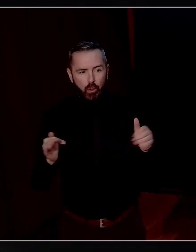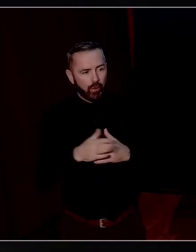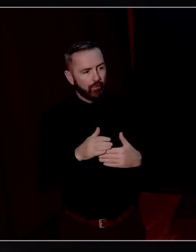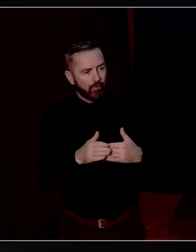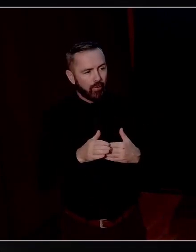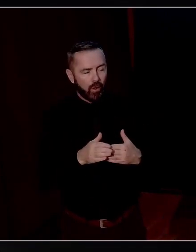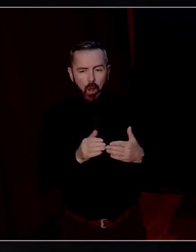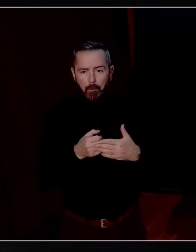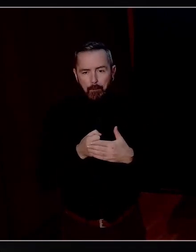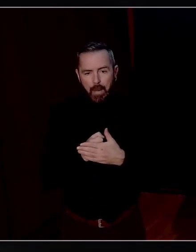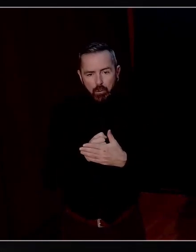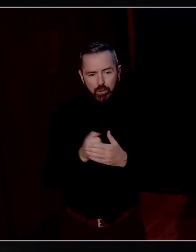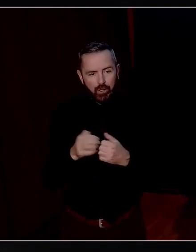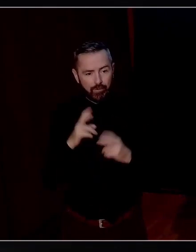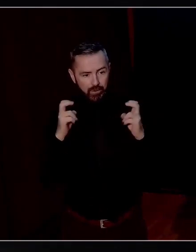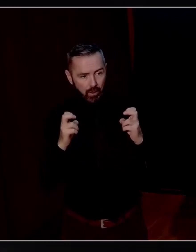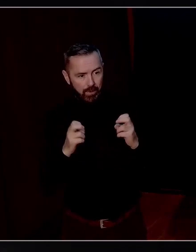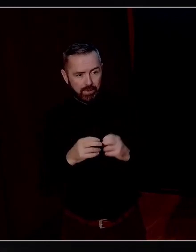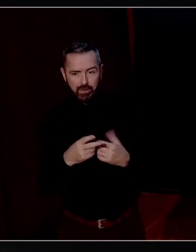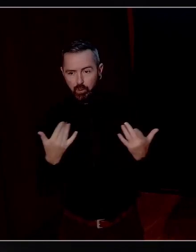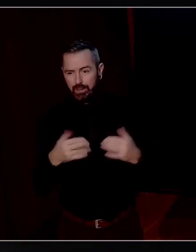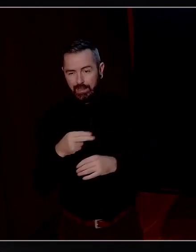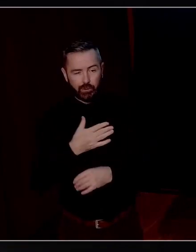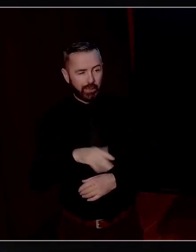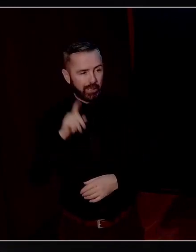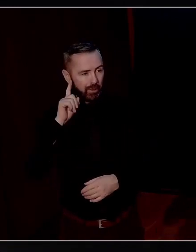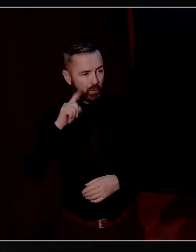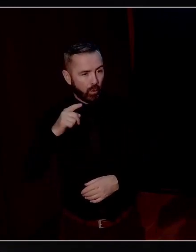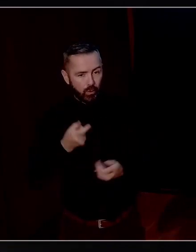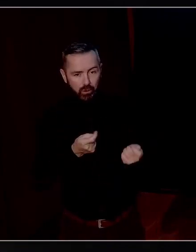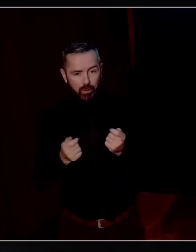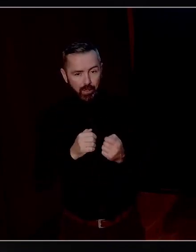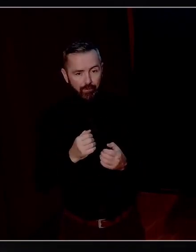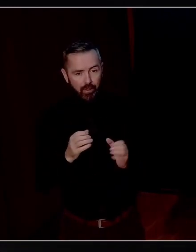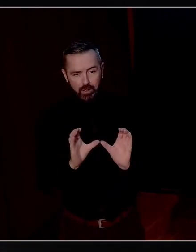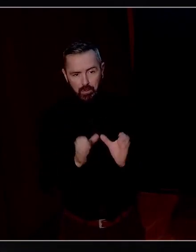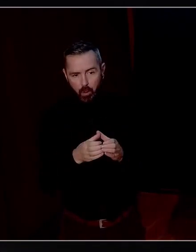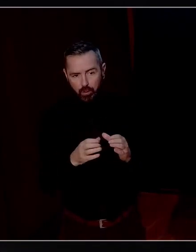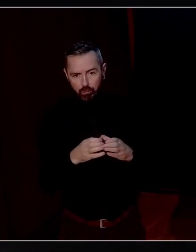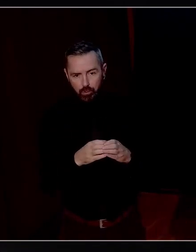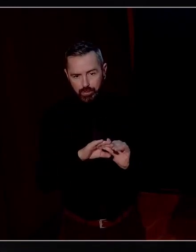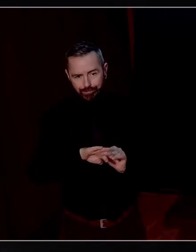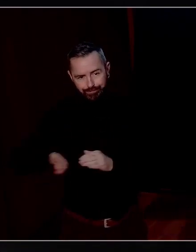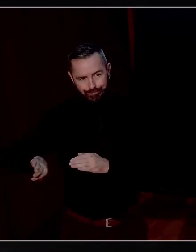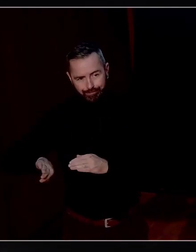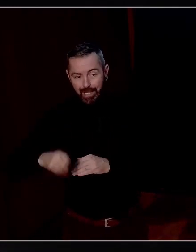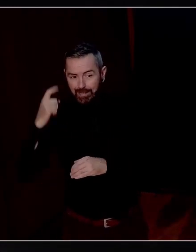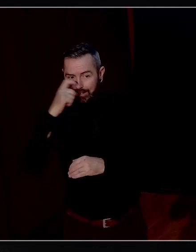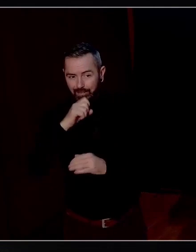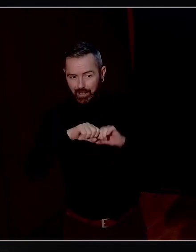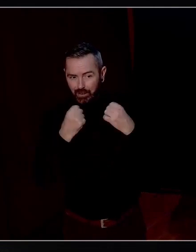of topics hitherto ignored or avoided, the role of women, treatment of minorities, difficult social and